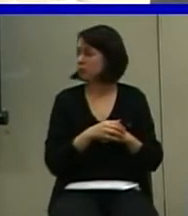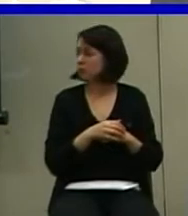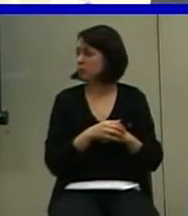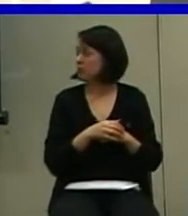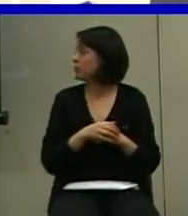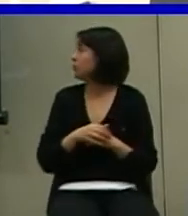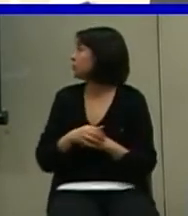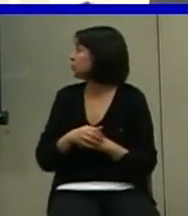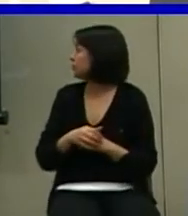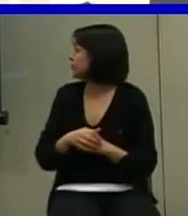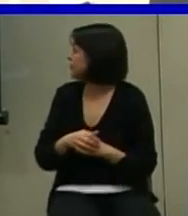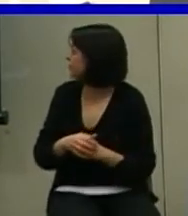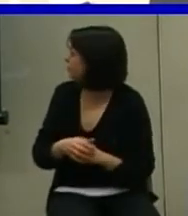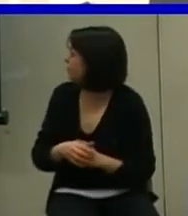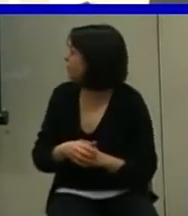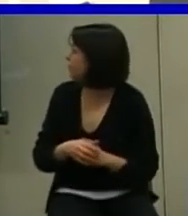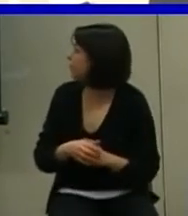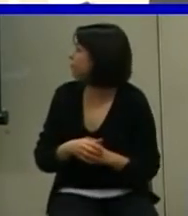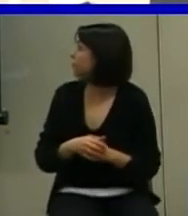In order to make this work,